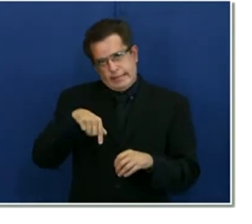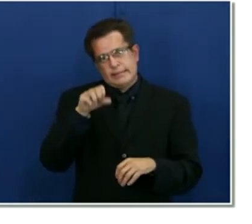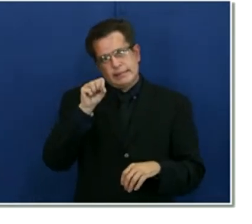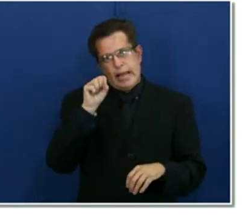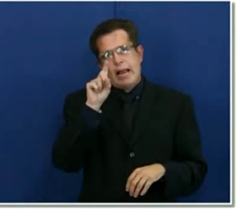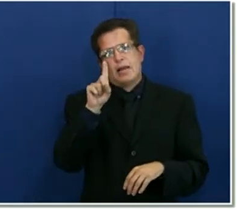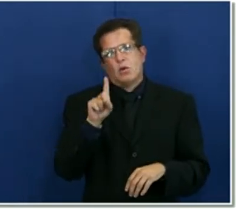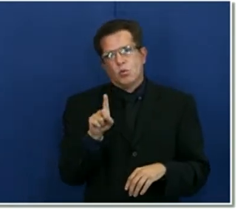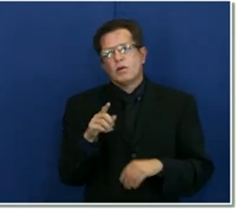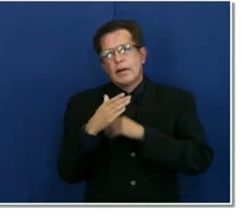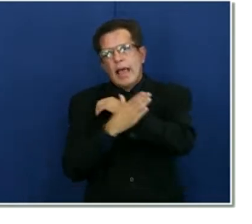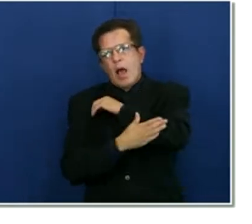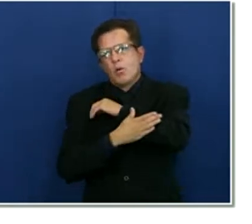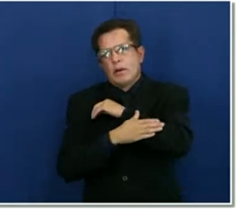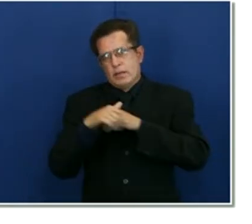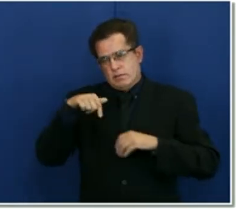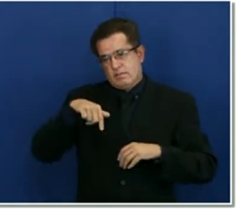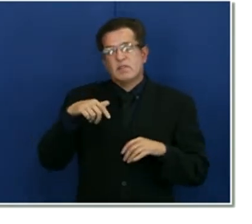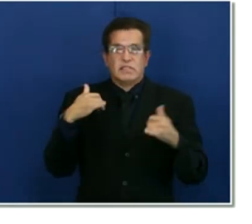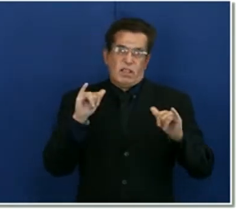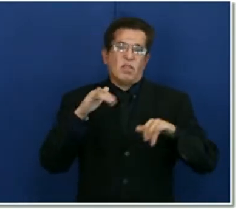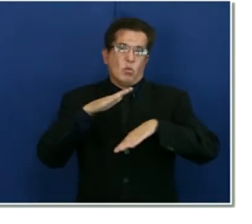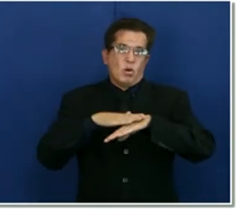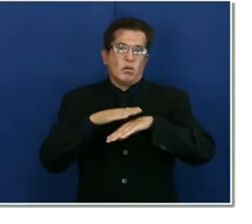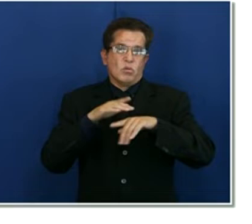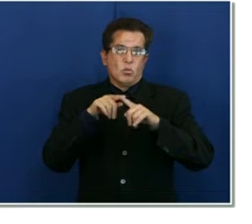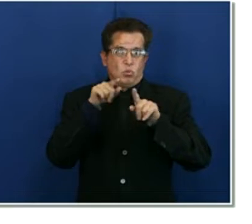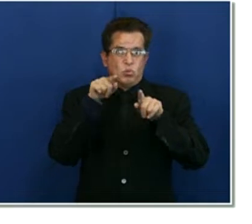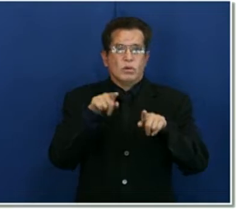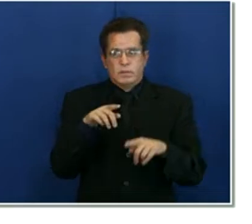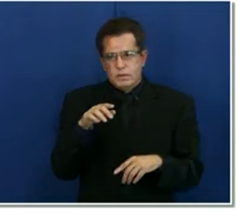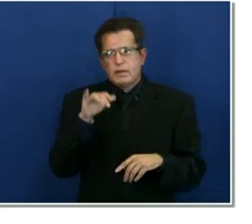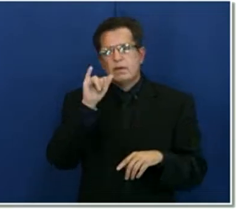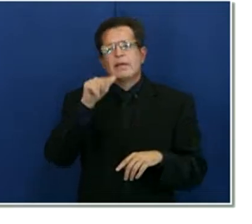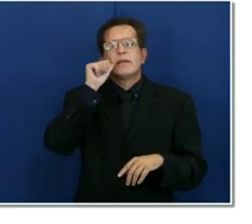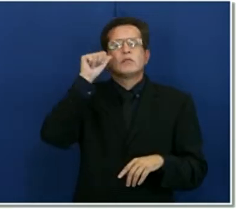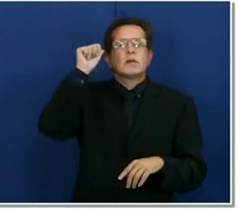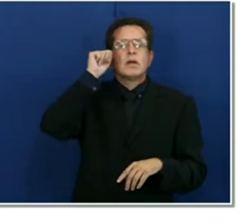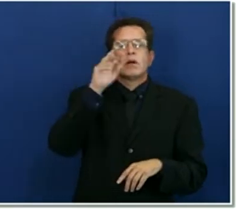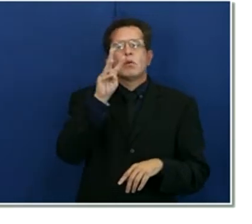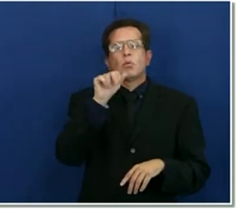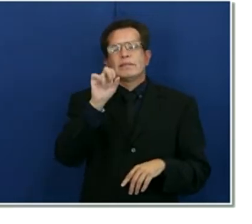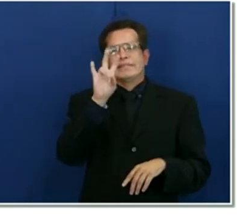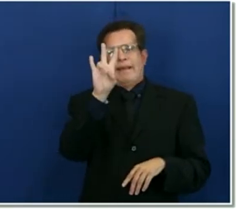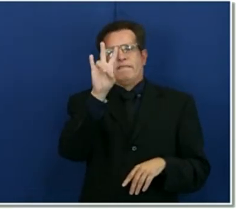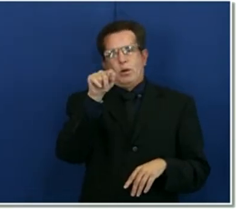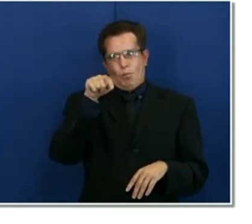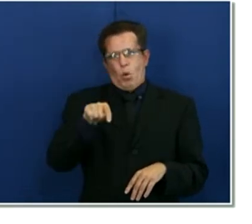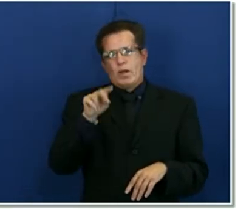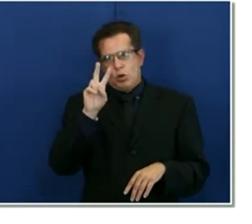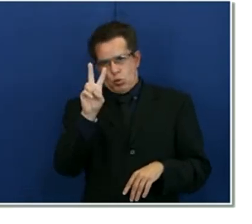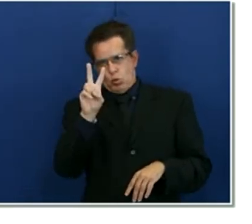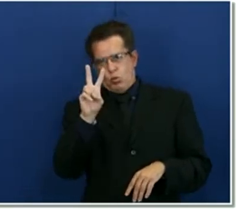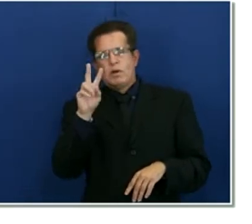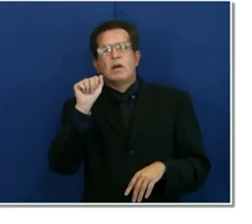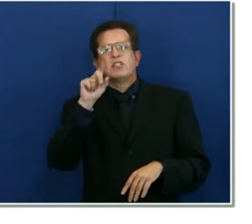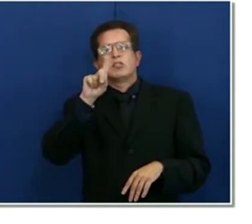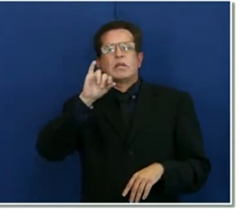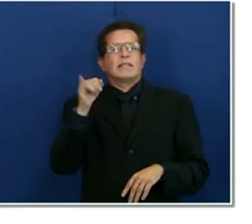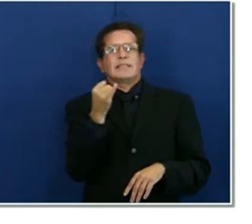rather unadjusted, case rate yesterday was 7.2 The adjusted case rate is